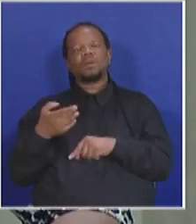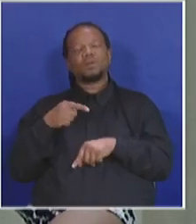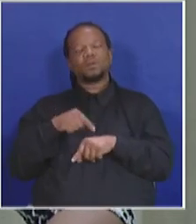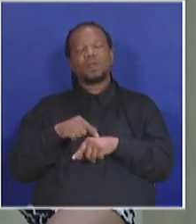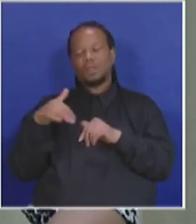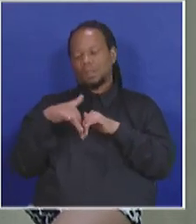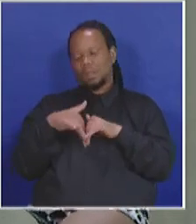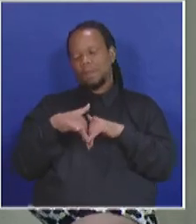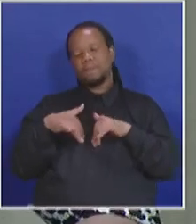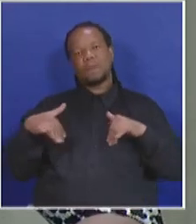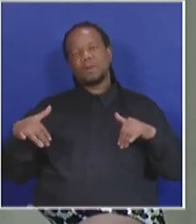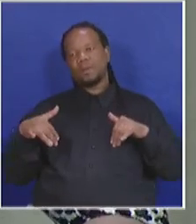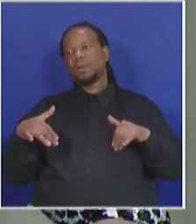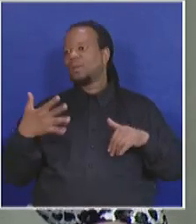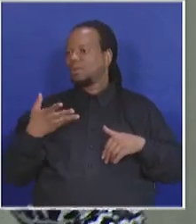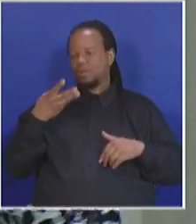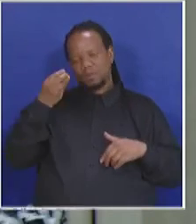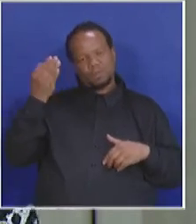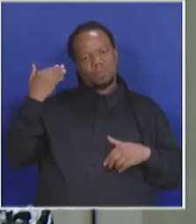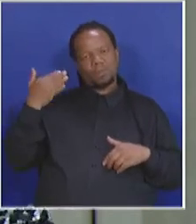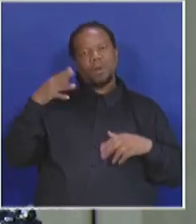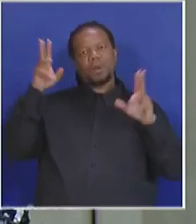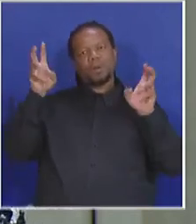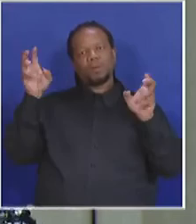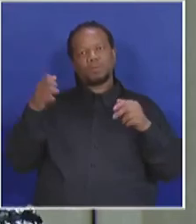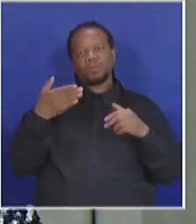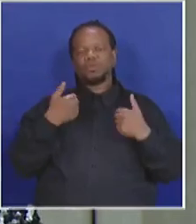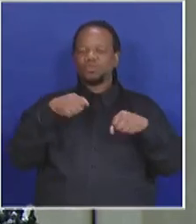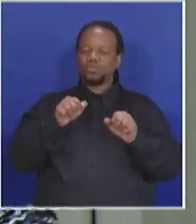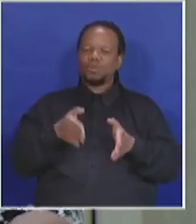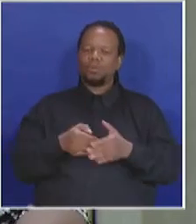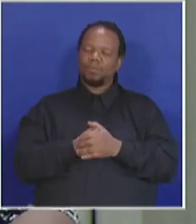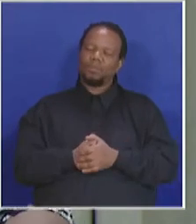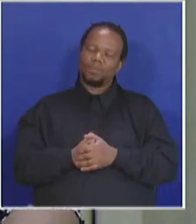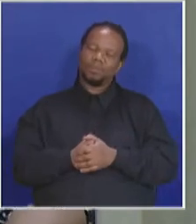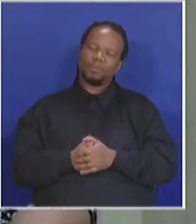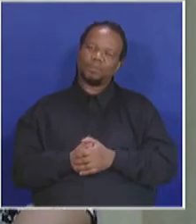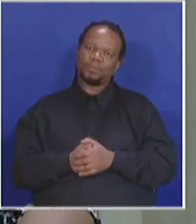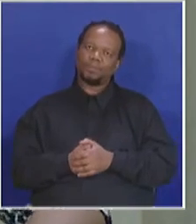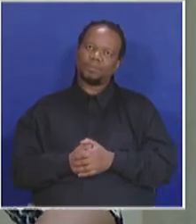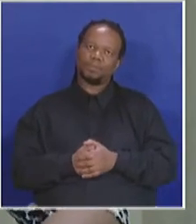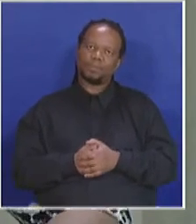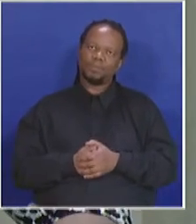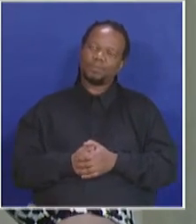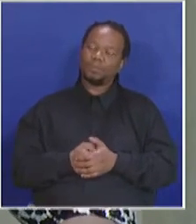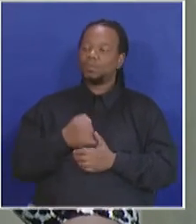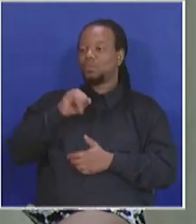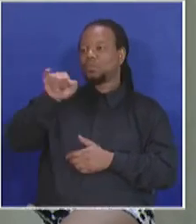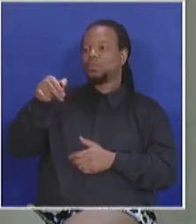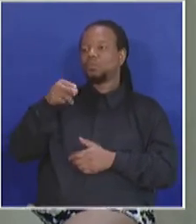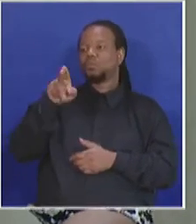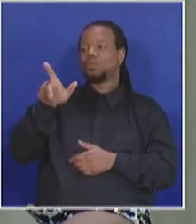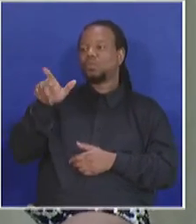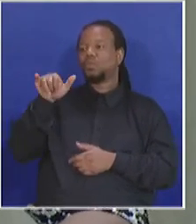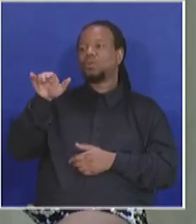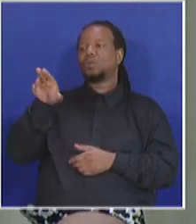be a faint memory of the past," and close quote. Chairperson, Honorable Julius asked a very